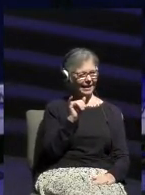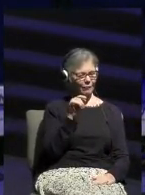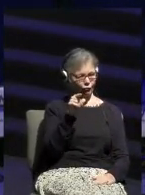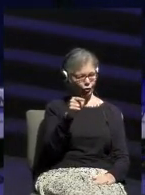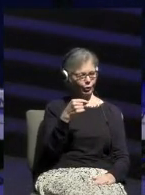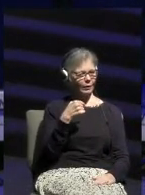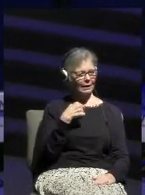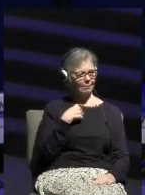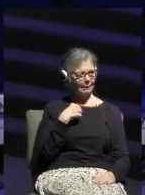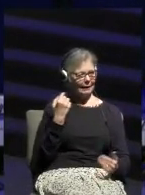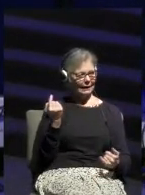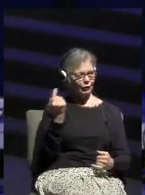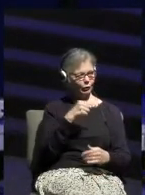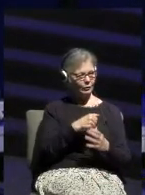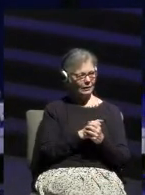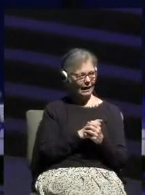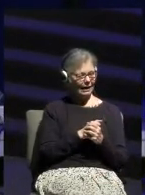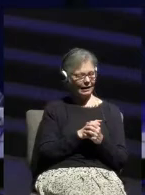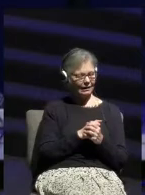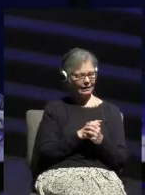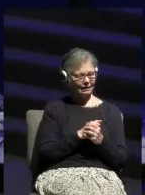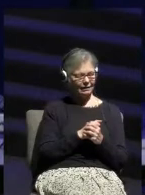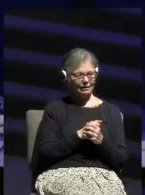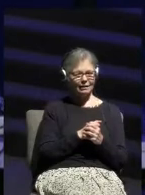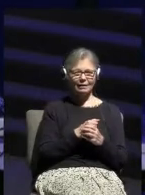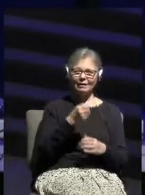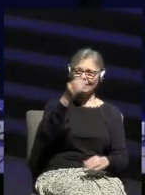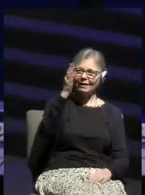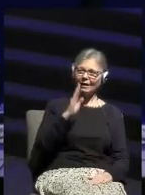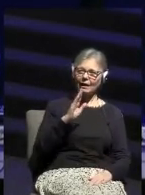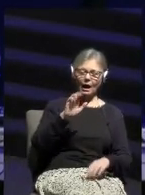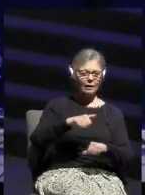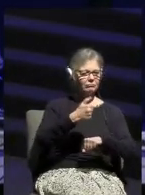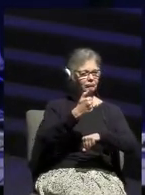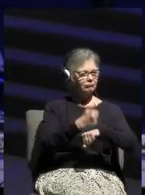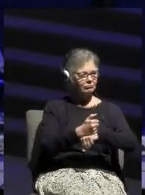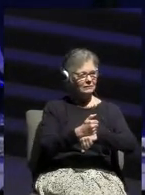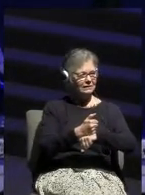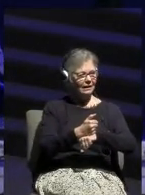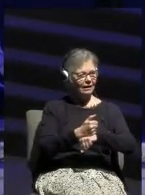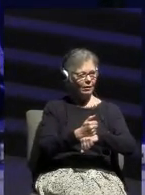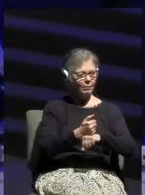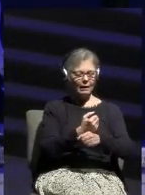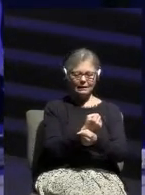really should remind us and remind when we're reading that God is concerned about us.